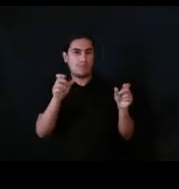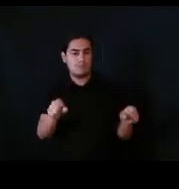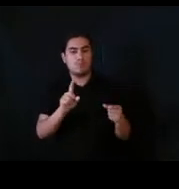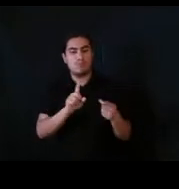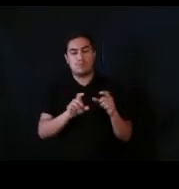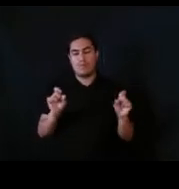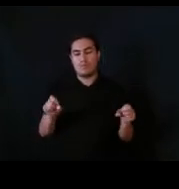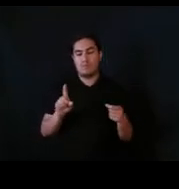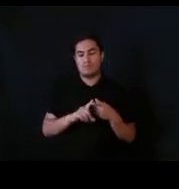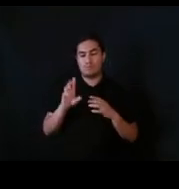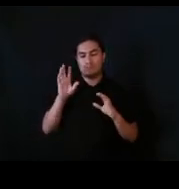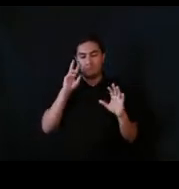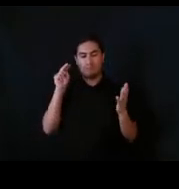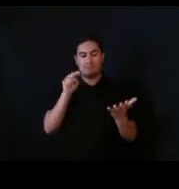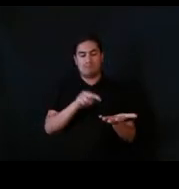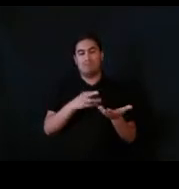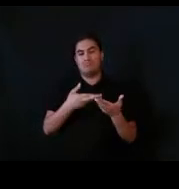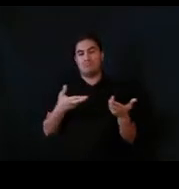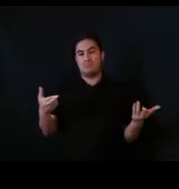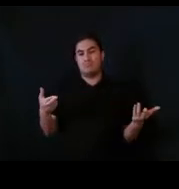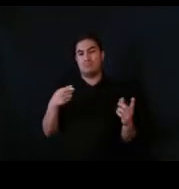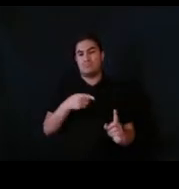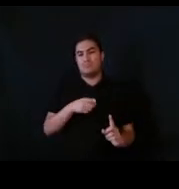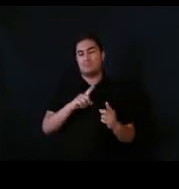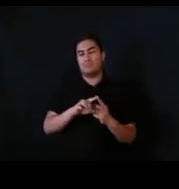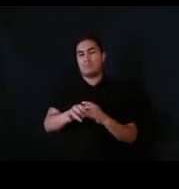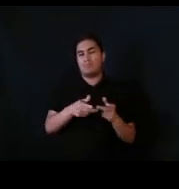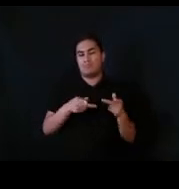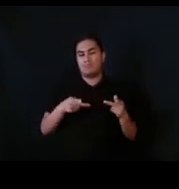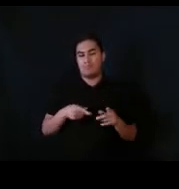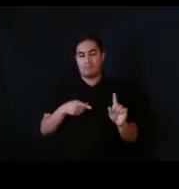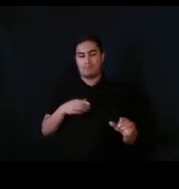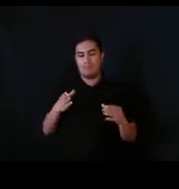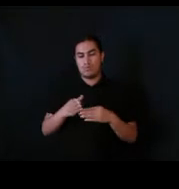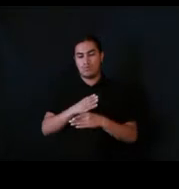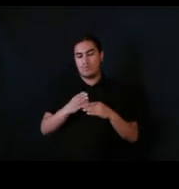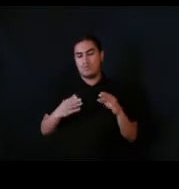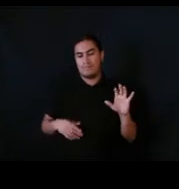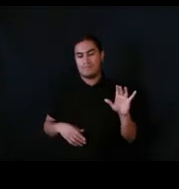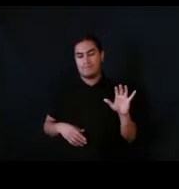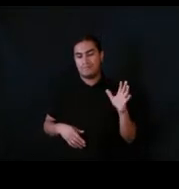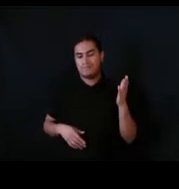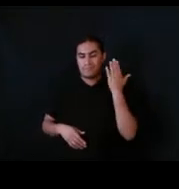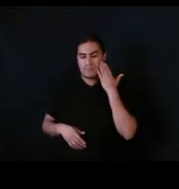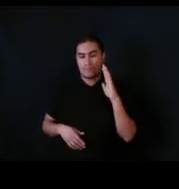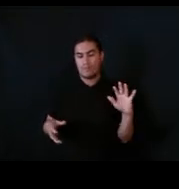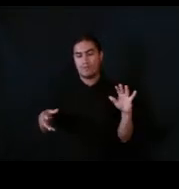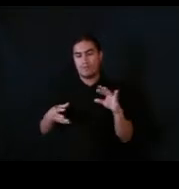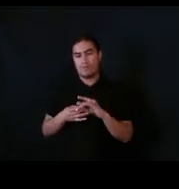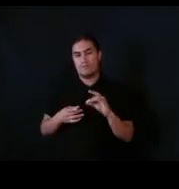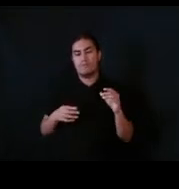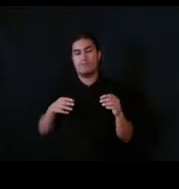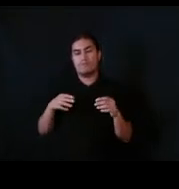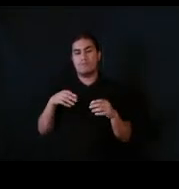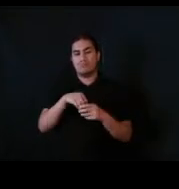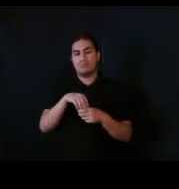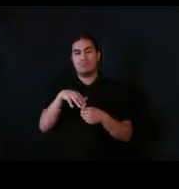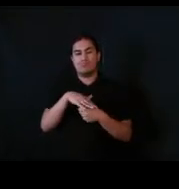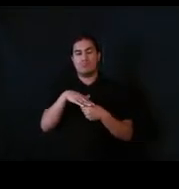to bring attention and resources to the corridor between kind of connecting the inter-regional